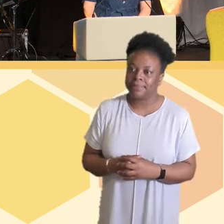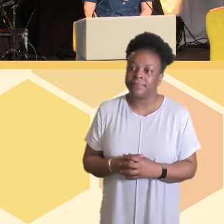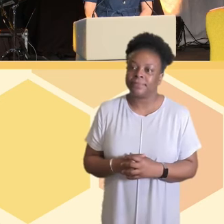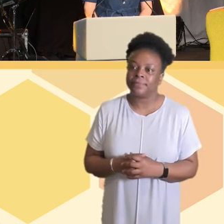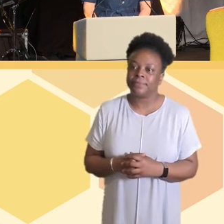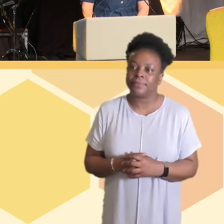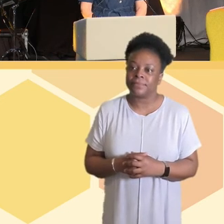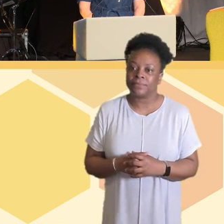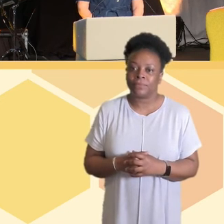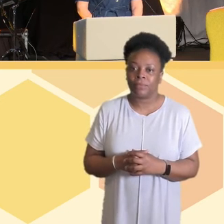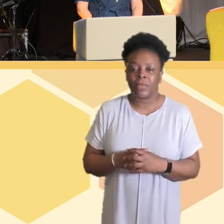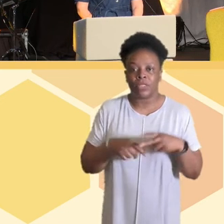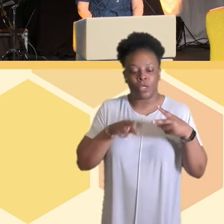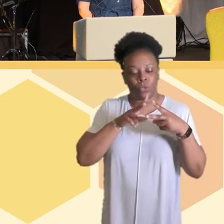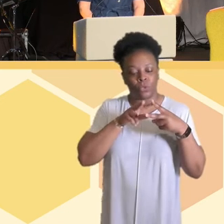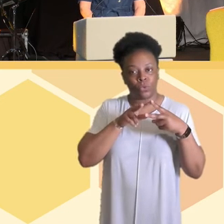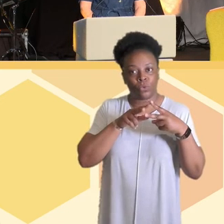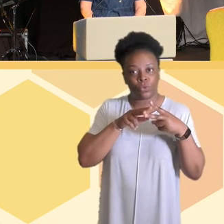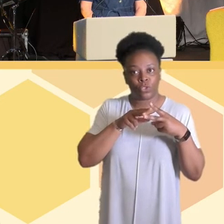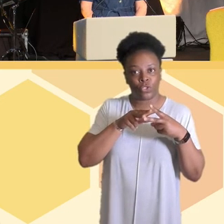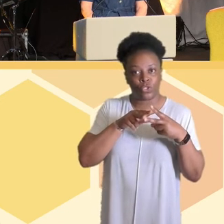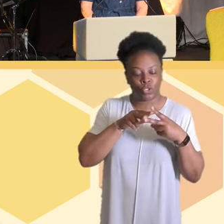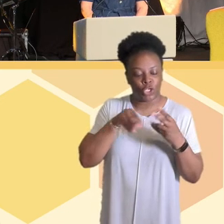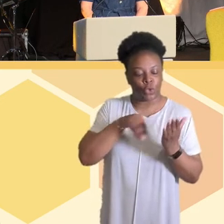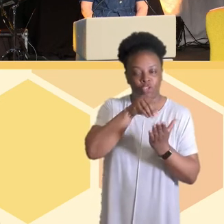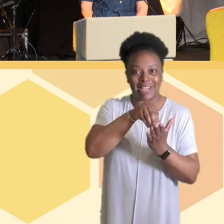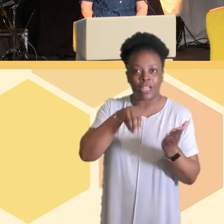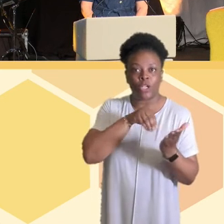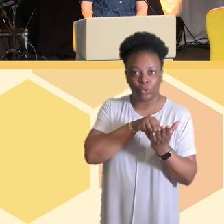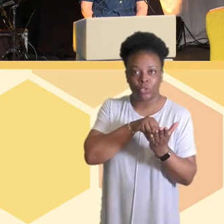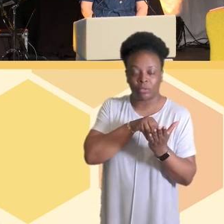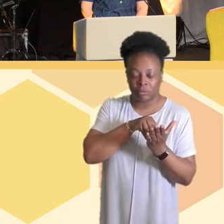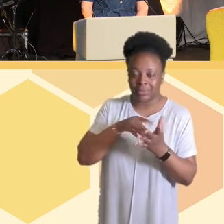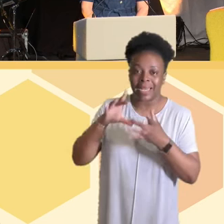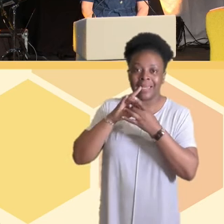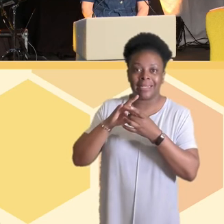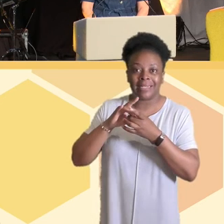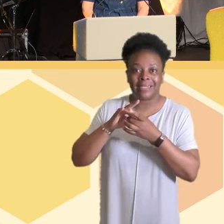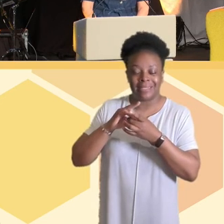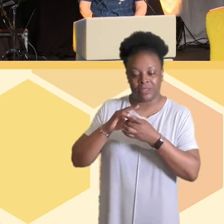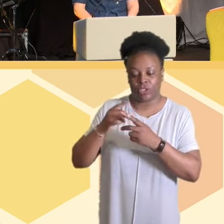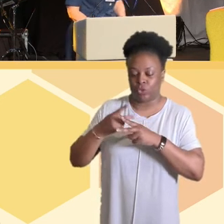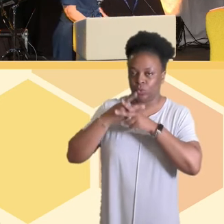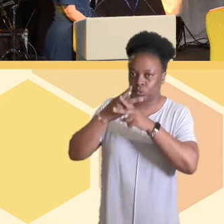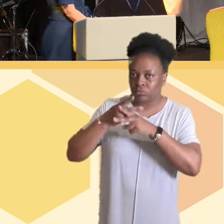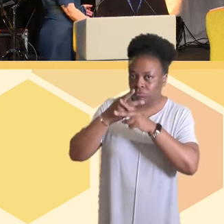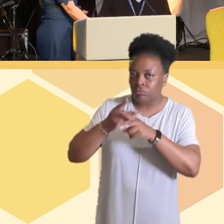The first two resolutions relate to a reappointing our acting moderator of the trustee board and our treasurer, John.